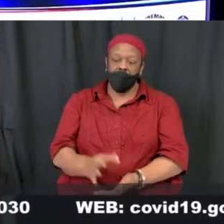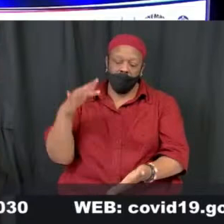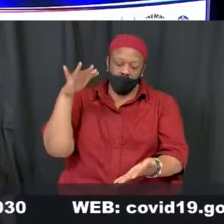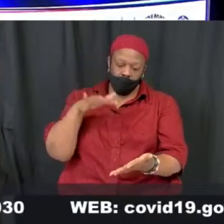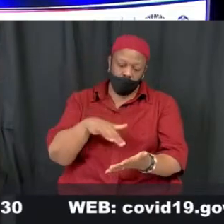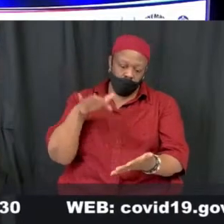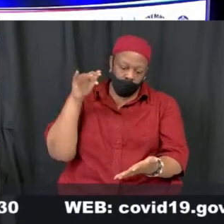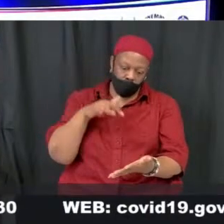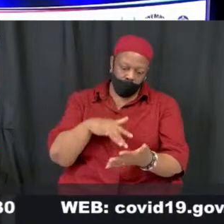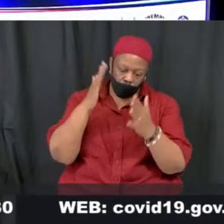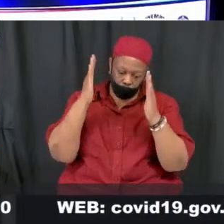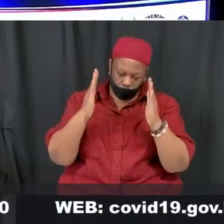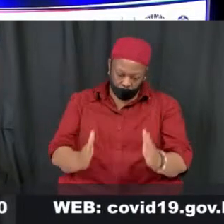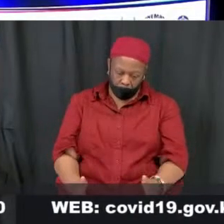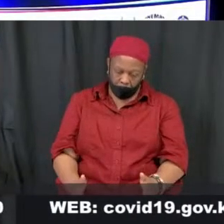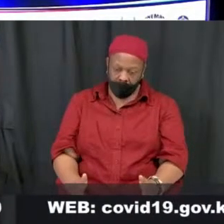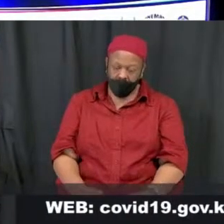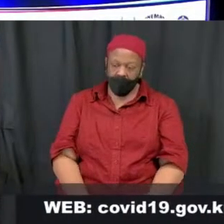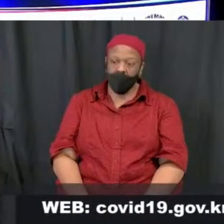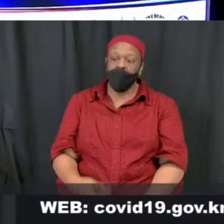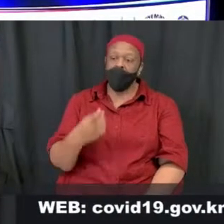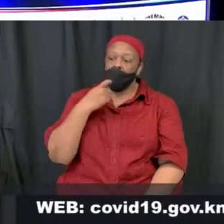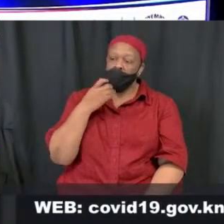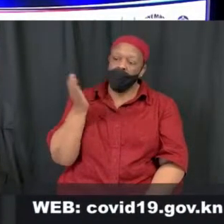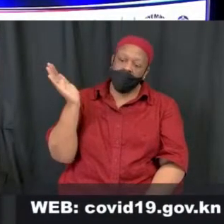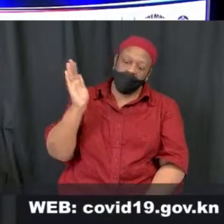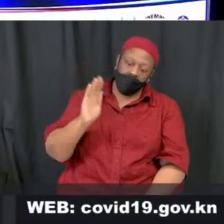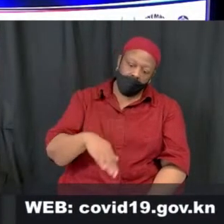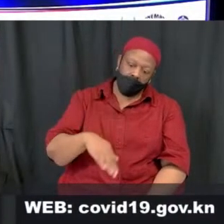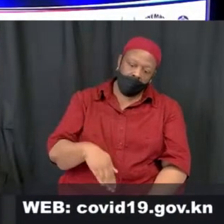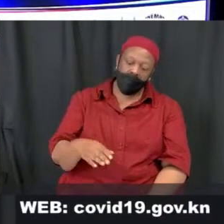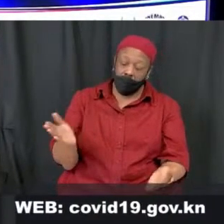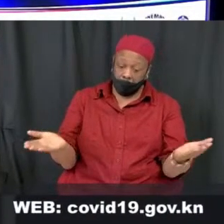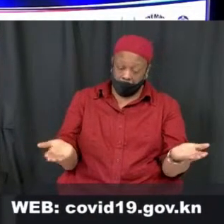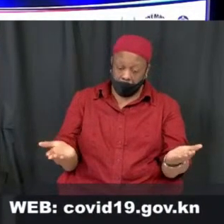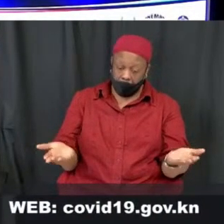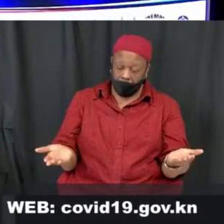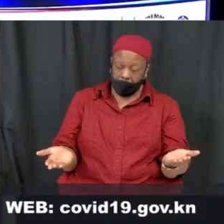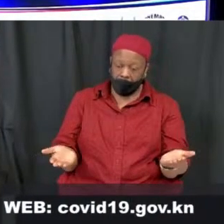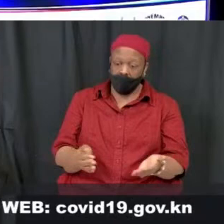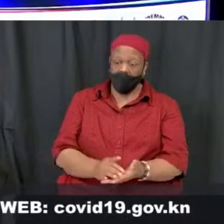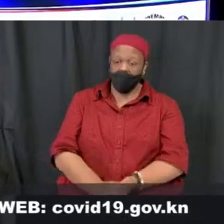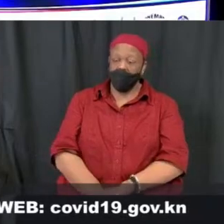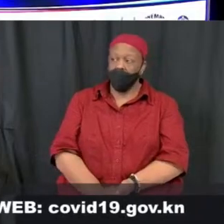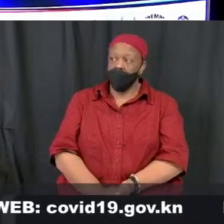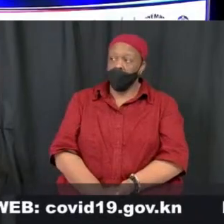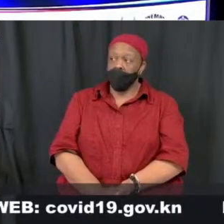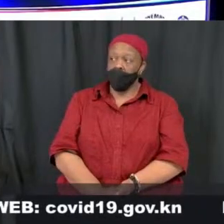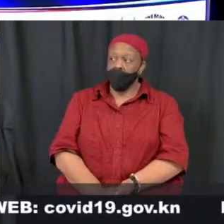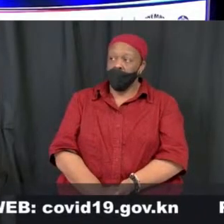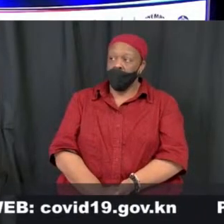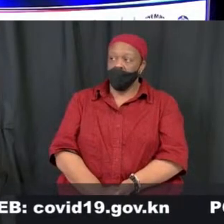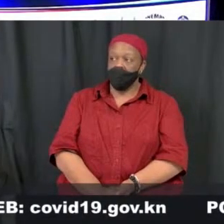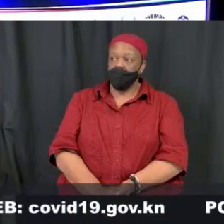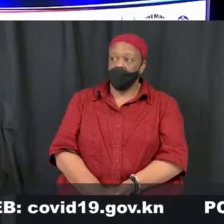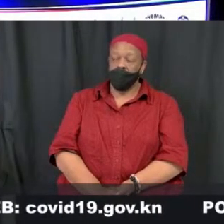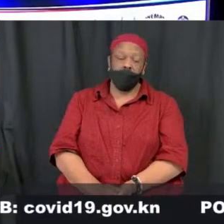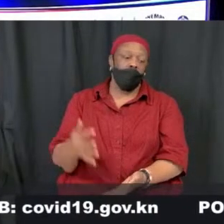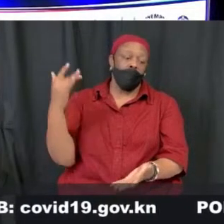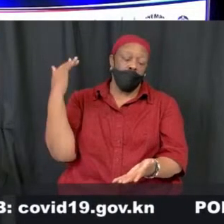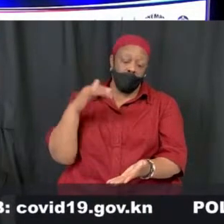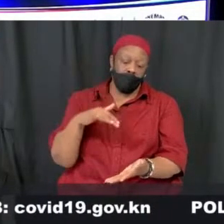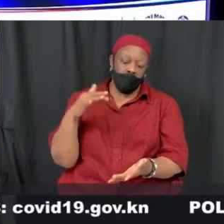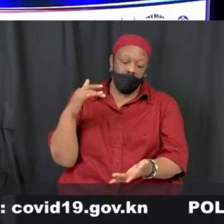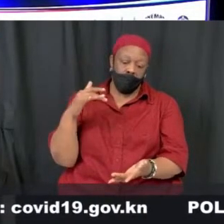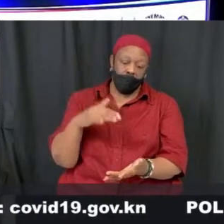students who hold this residency status, again, students who hold residency